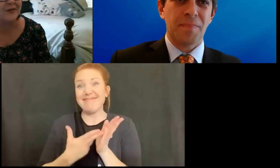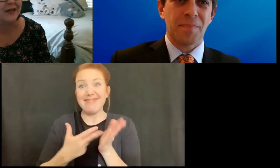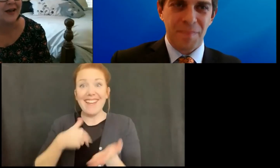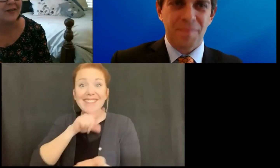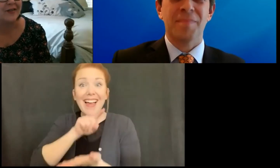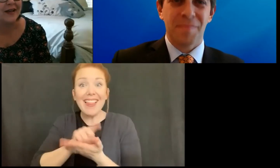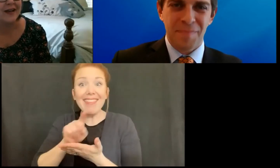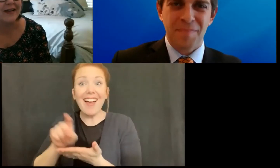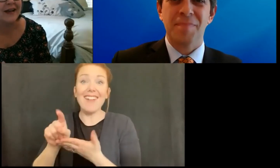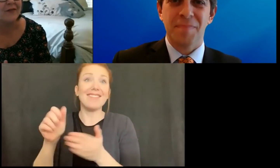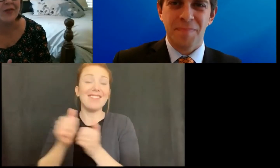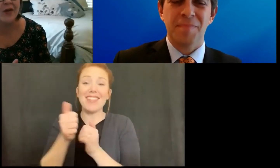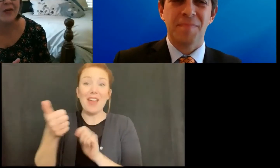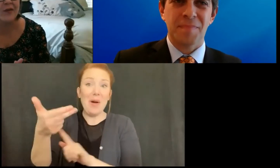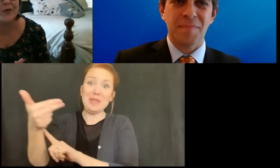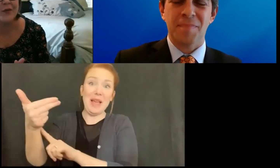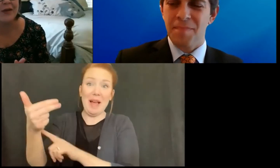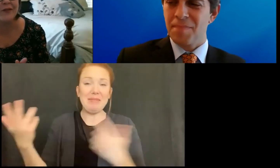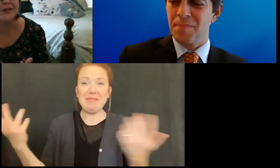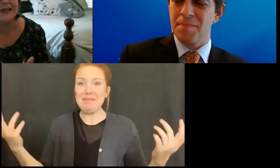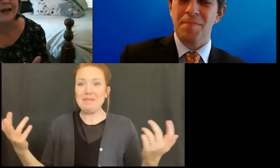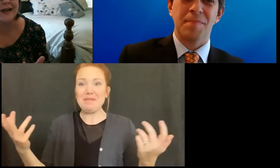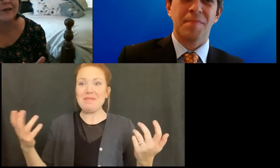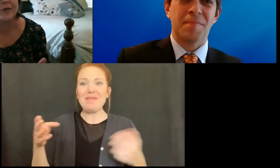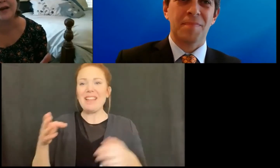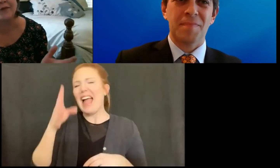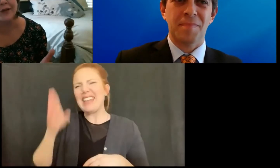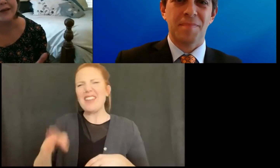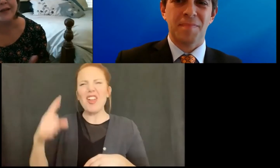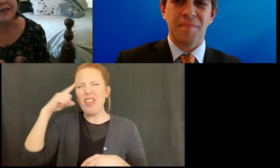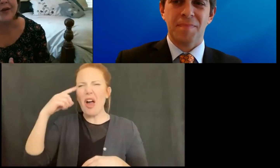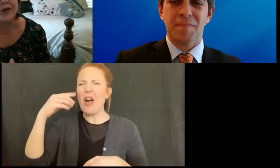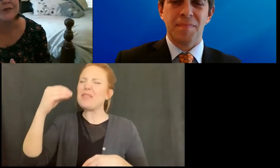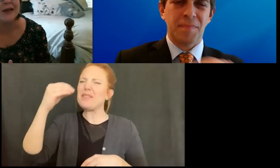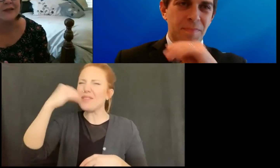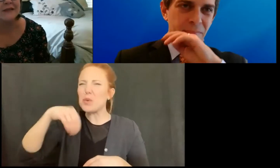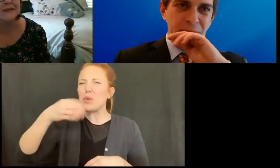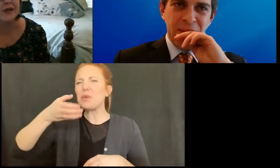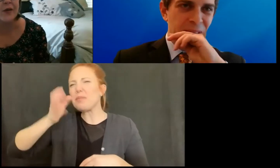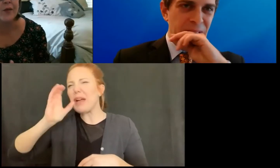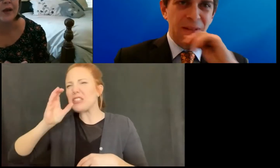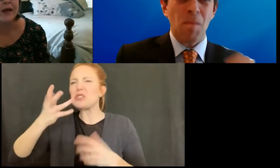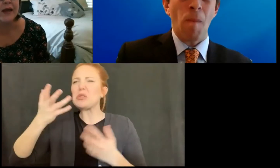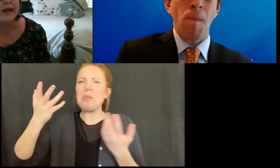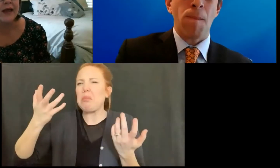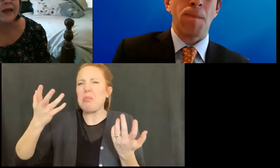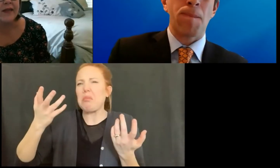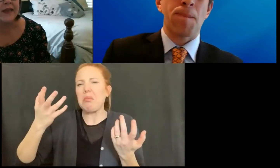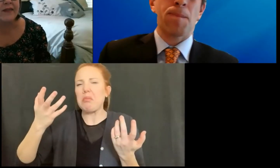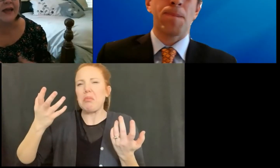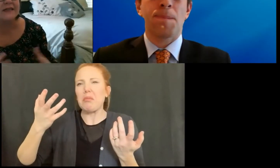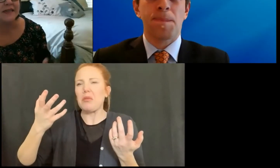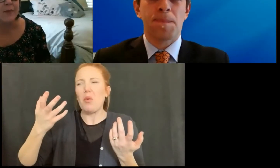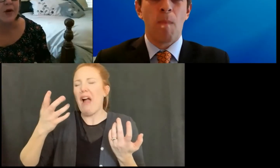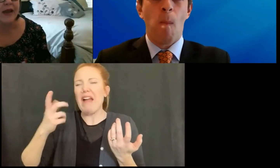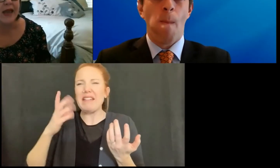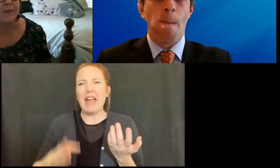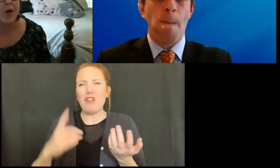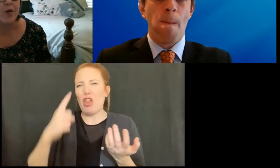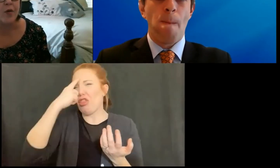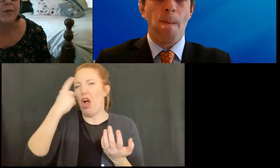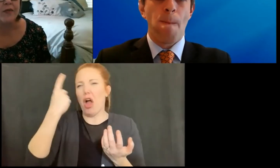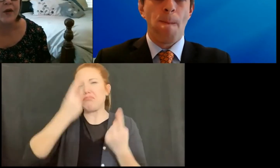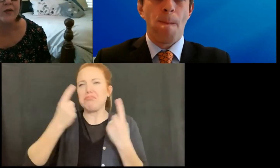in a hotel. I never thought on the food and beverage side or never thought hotels. And so then that summer I